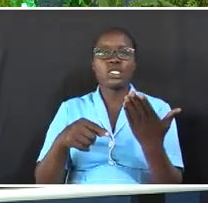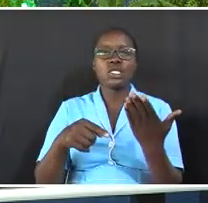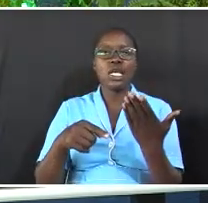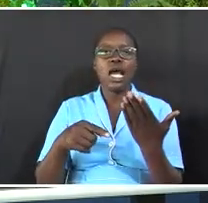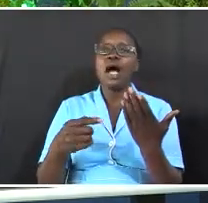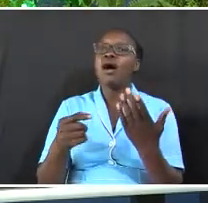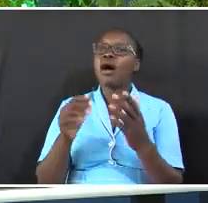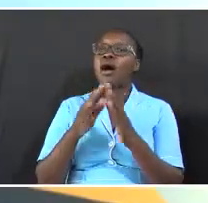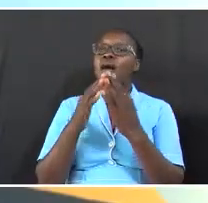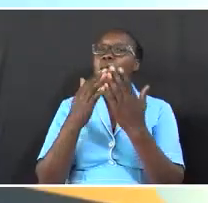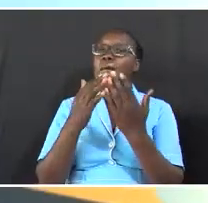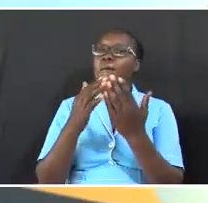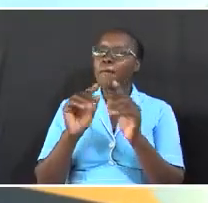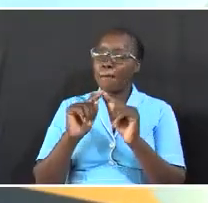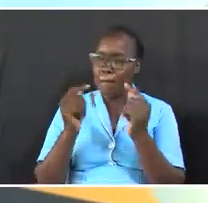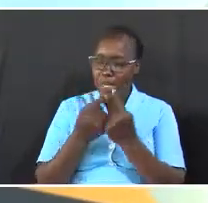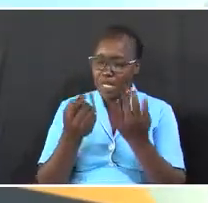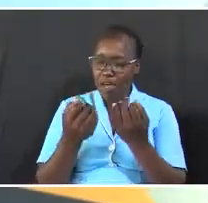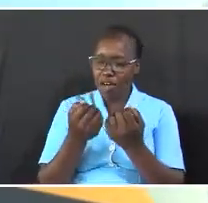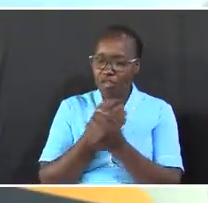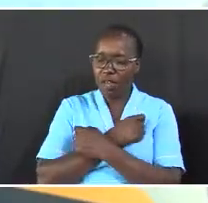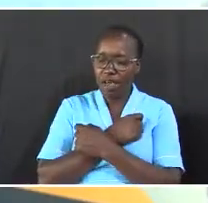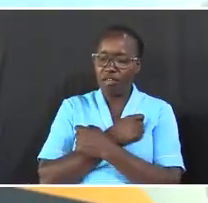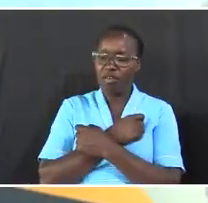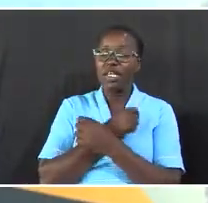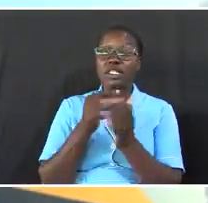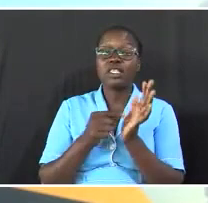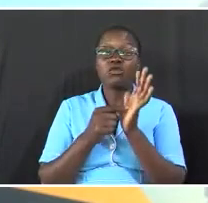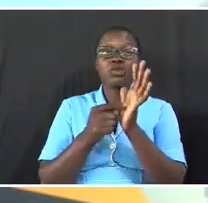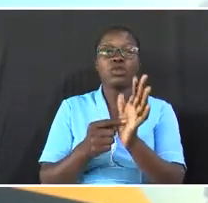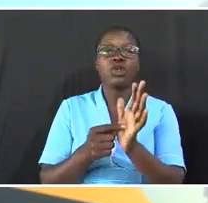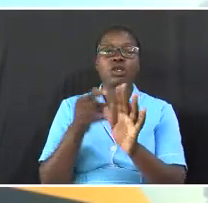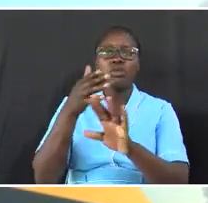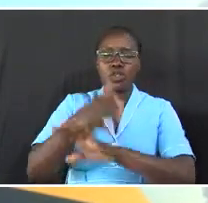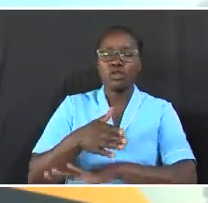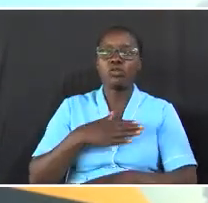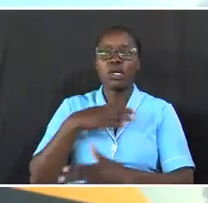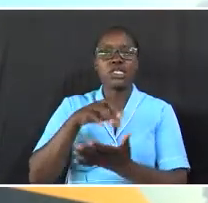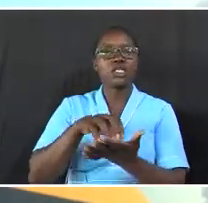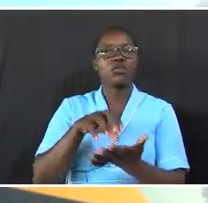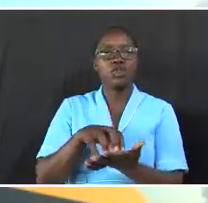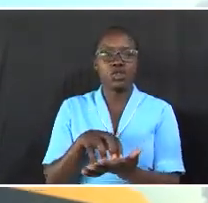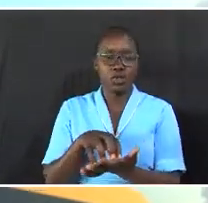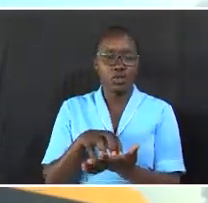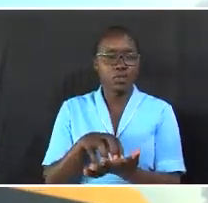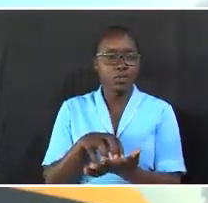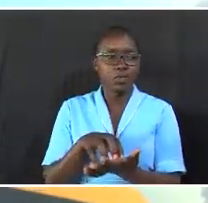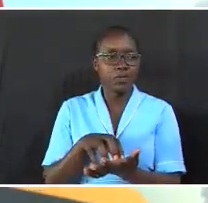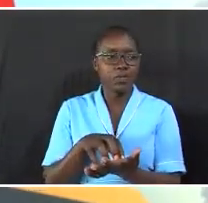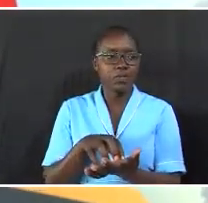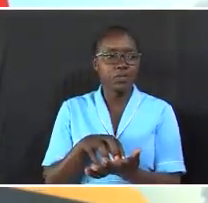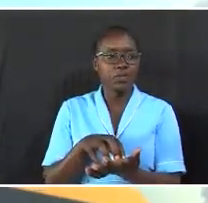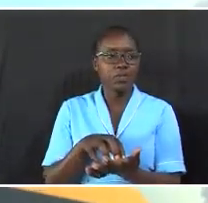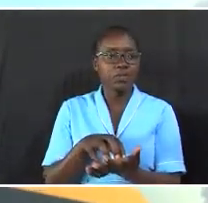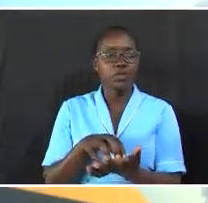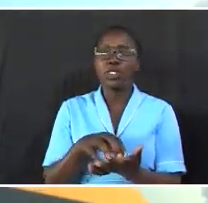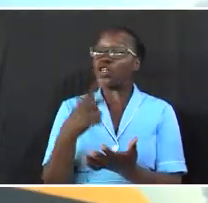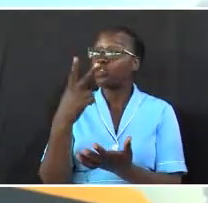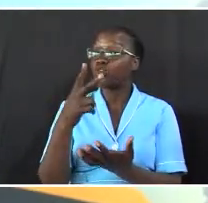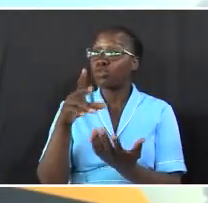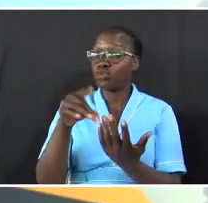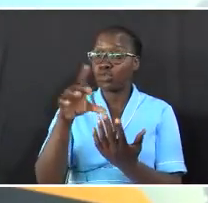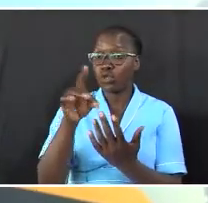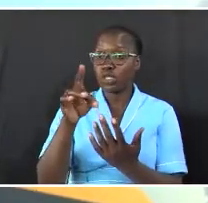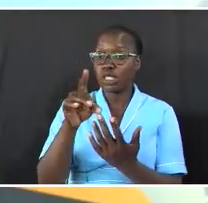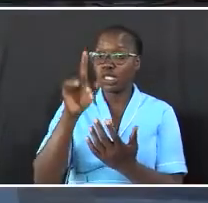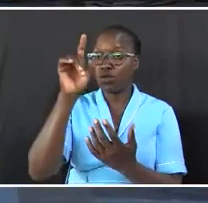what manner of love the Lord has given. I want to see you beyond my situations. Praise the Lord. Two choices